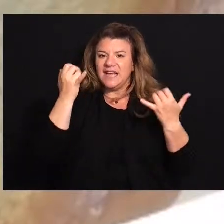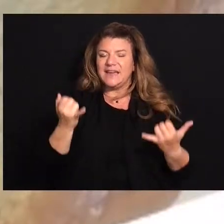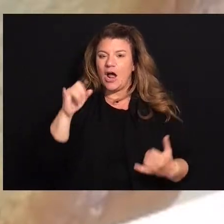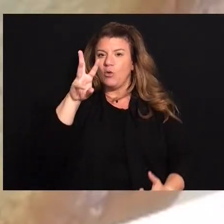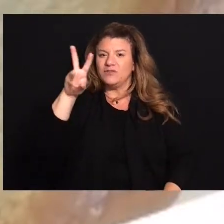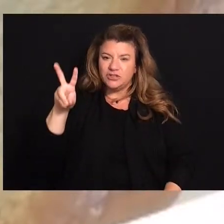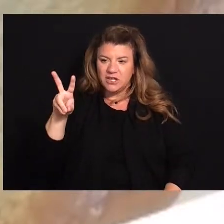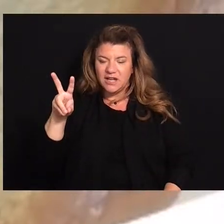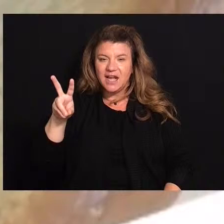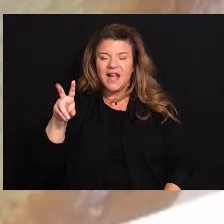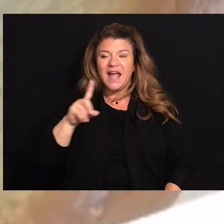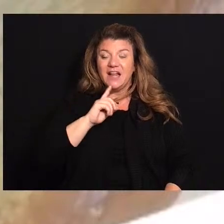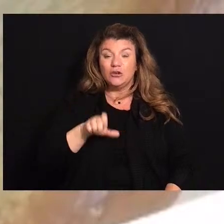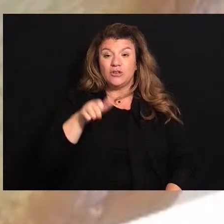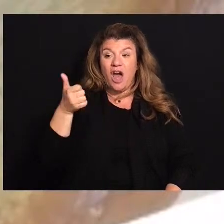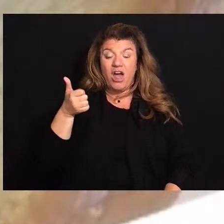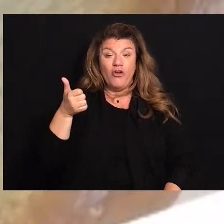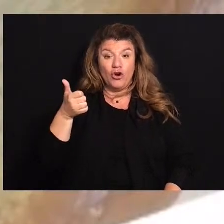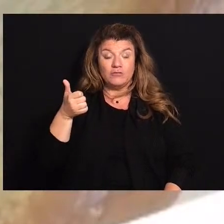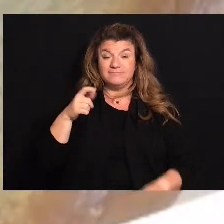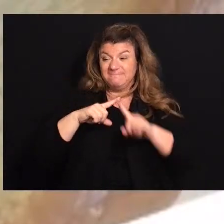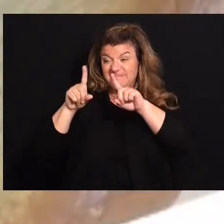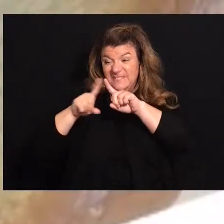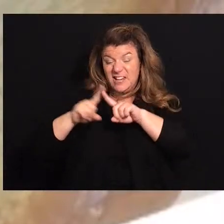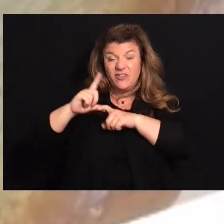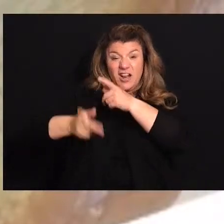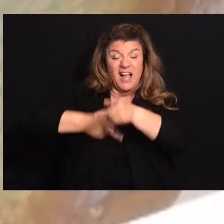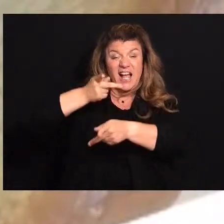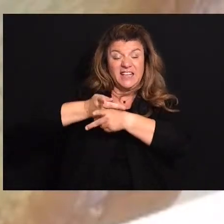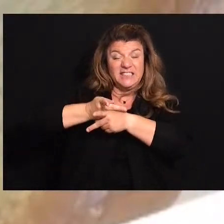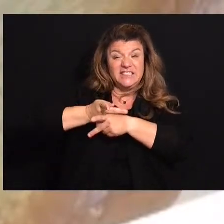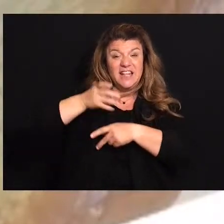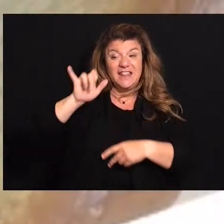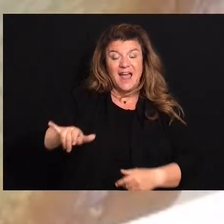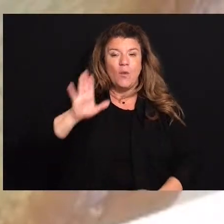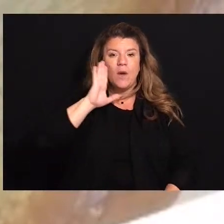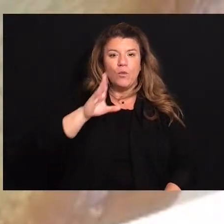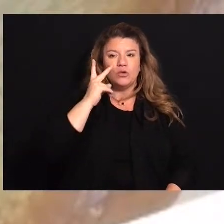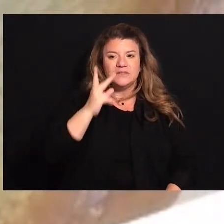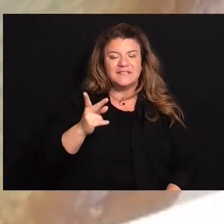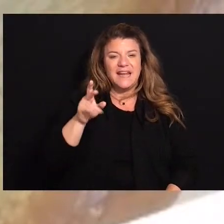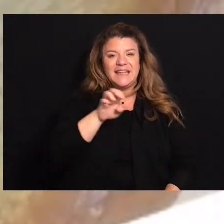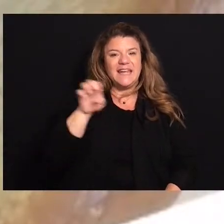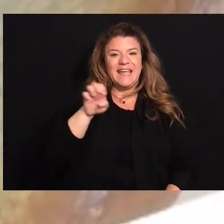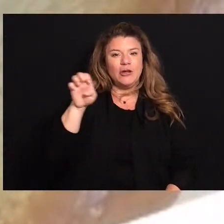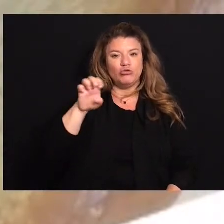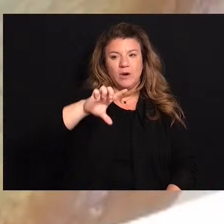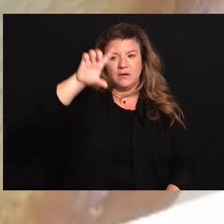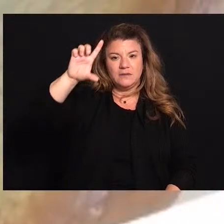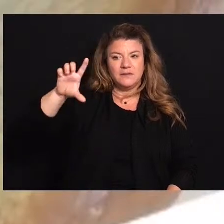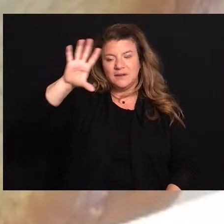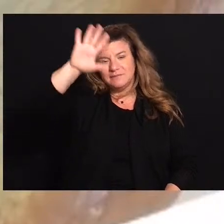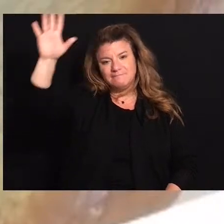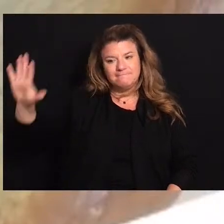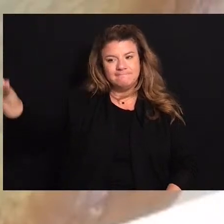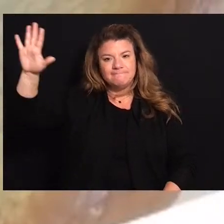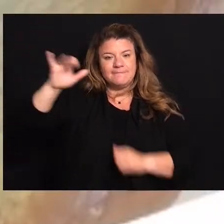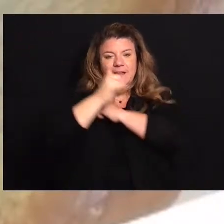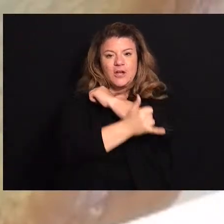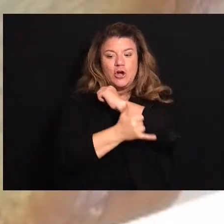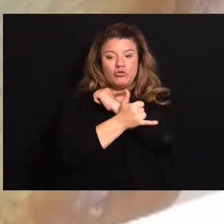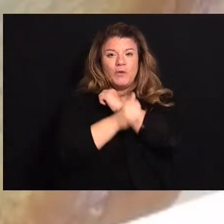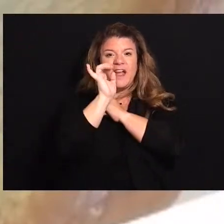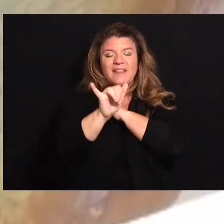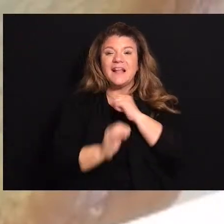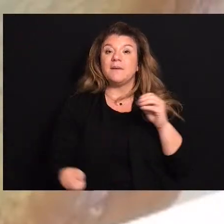Virginia, and there's other forms of this variant that we see in the eastern part of the country, which is even